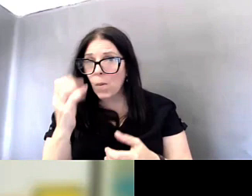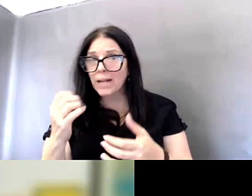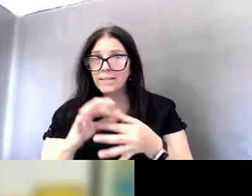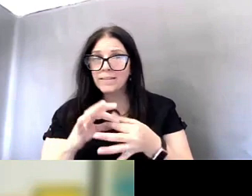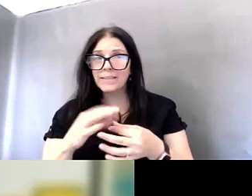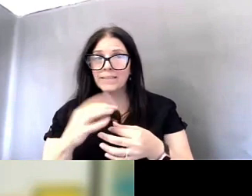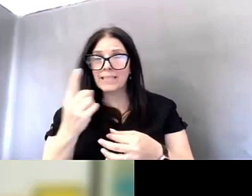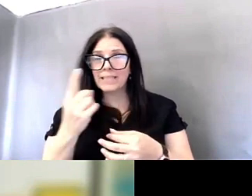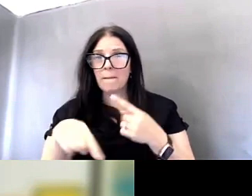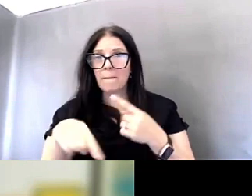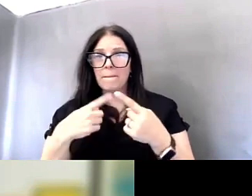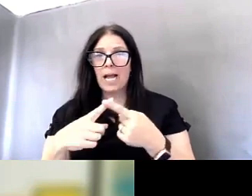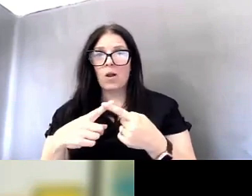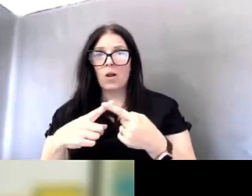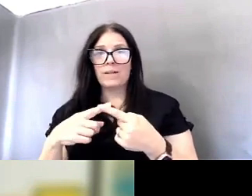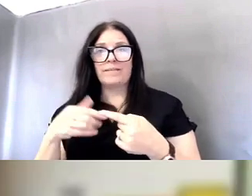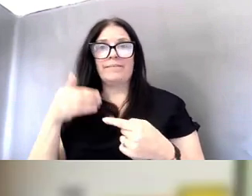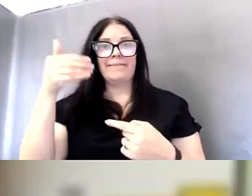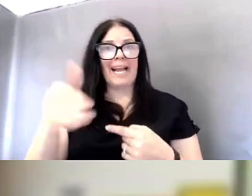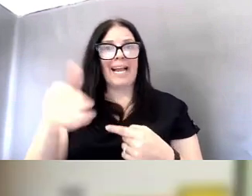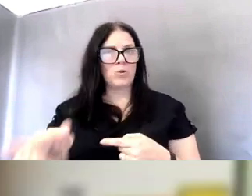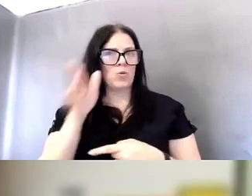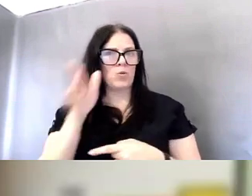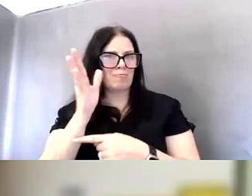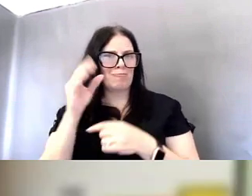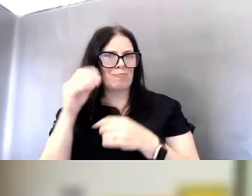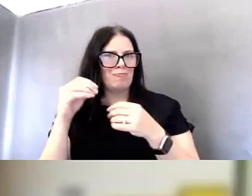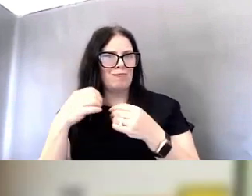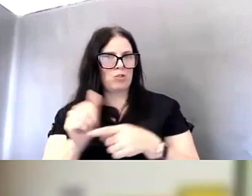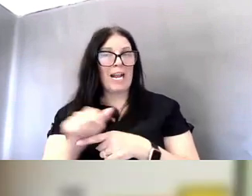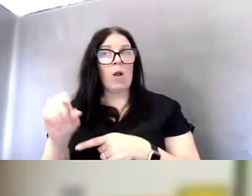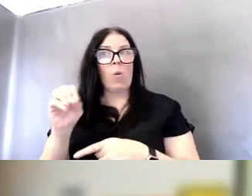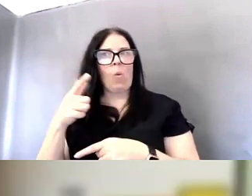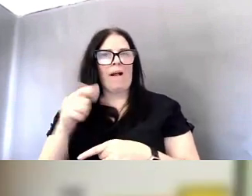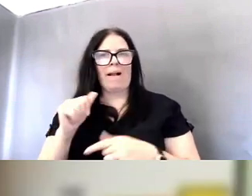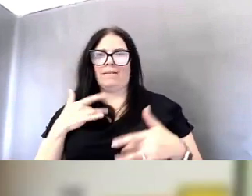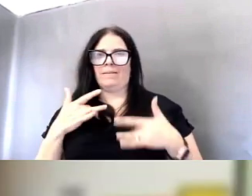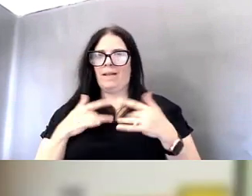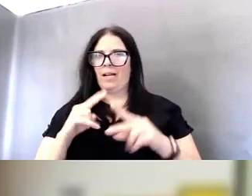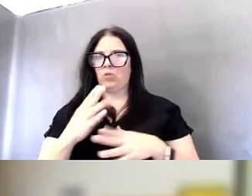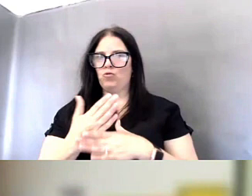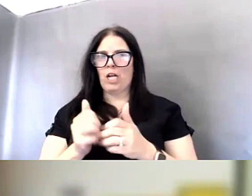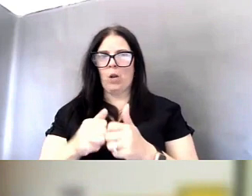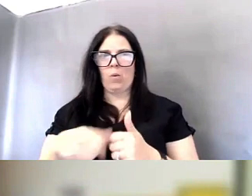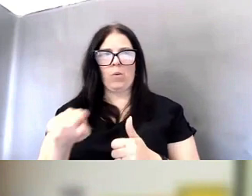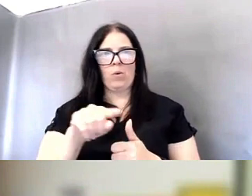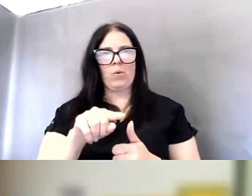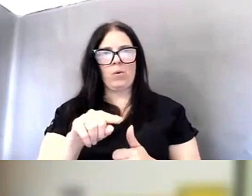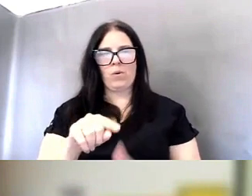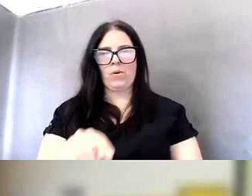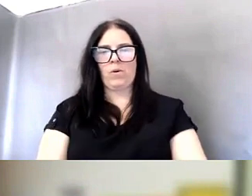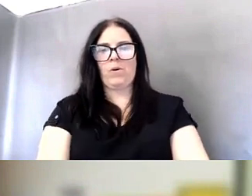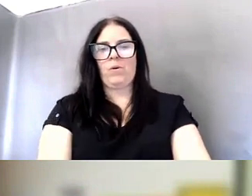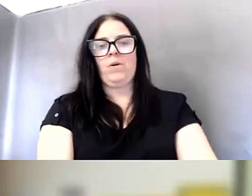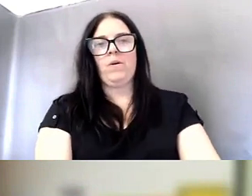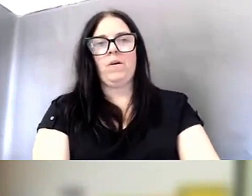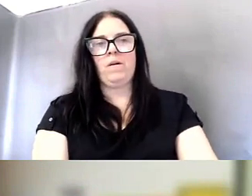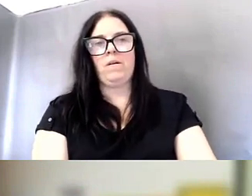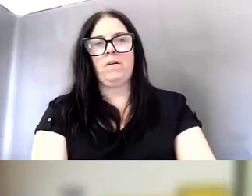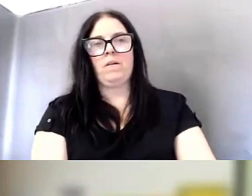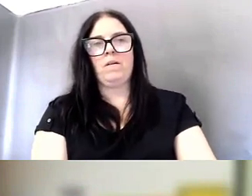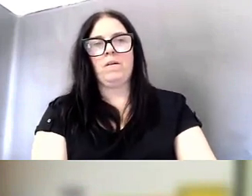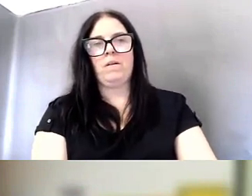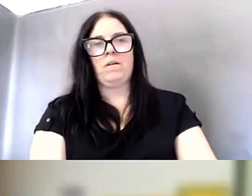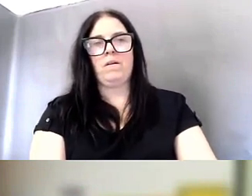the upcoming session. But we are really excited to share it with you because this is a group that came together, that worked